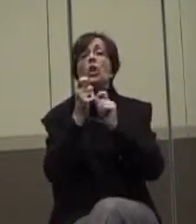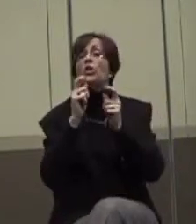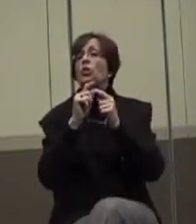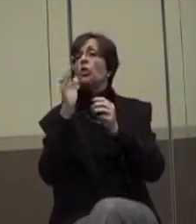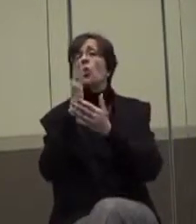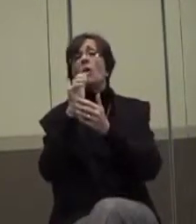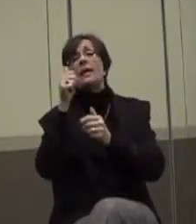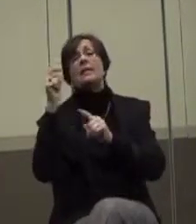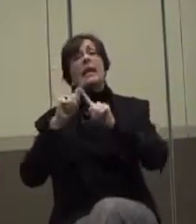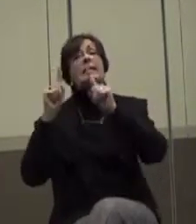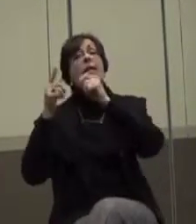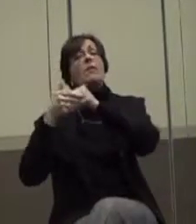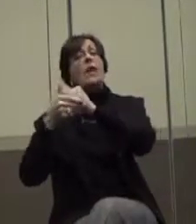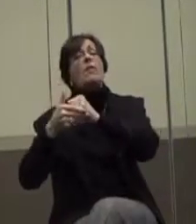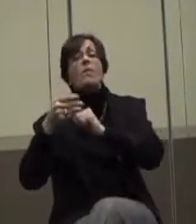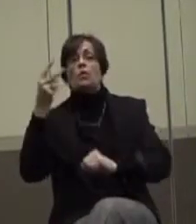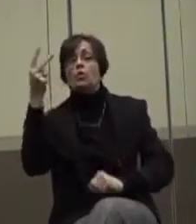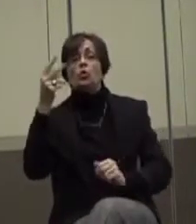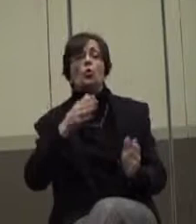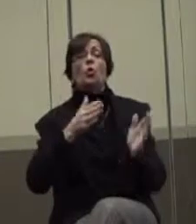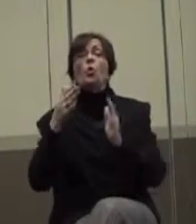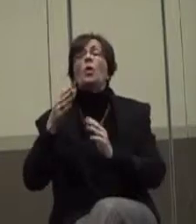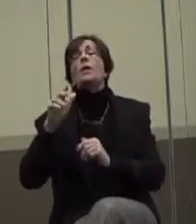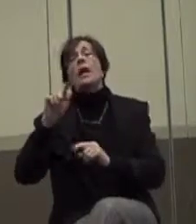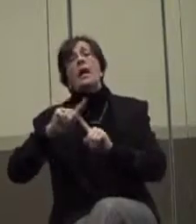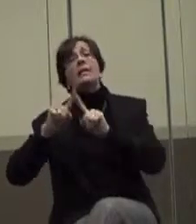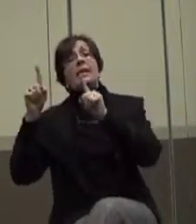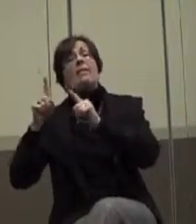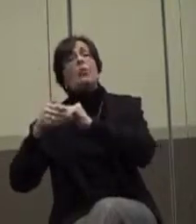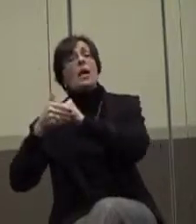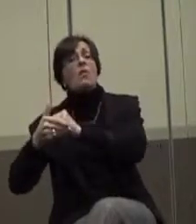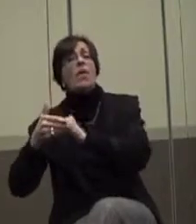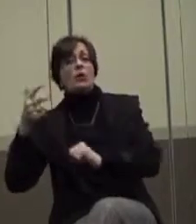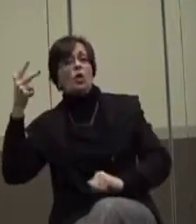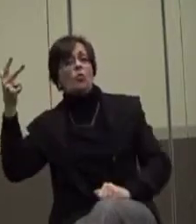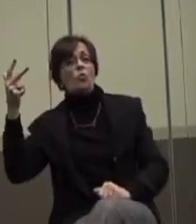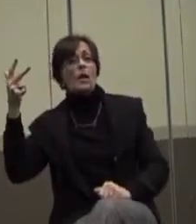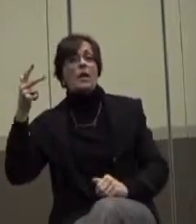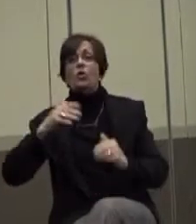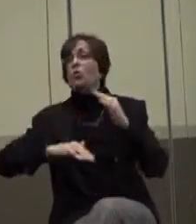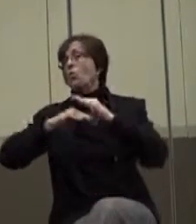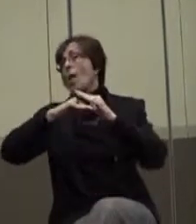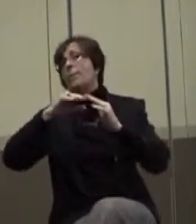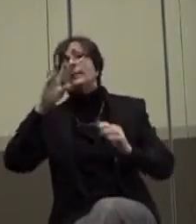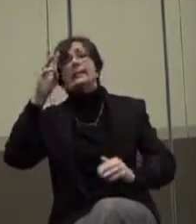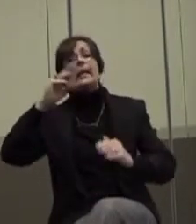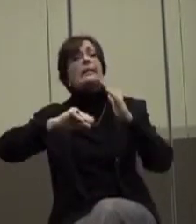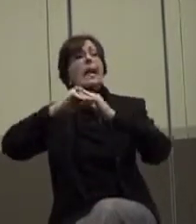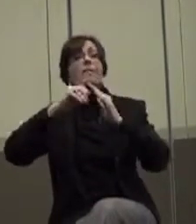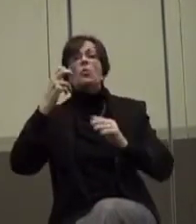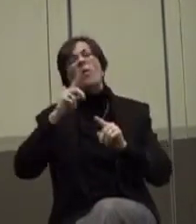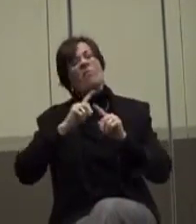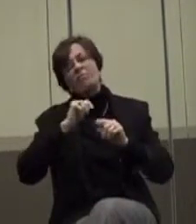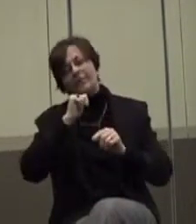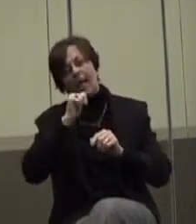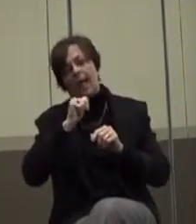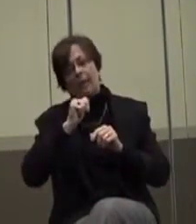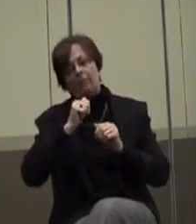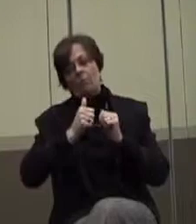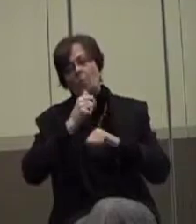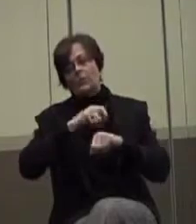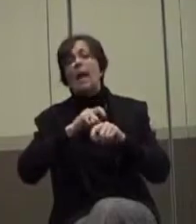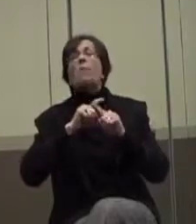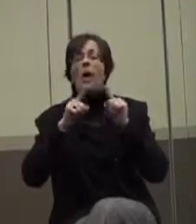other intervention, that's a 2. Changes it to a third intervention, that's a 3. So you can go up to 6, you can go up to 12, right? Not usually, but you